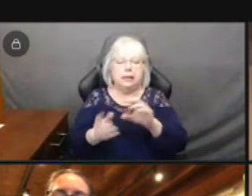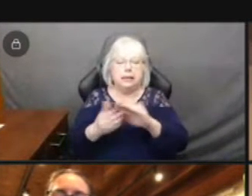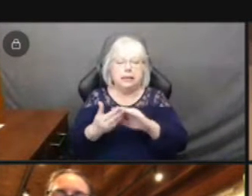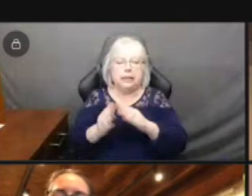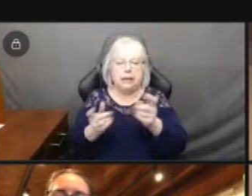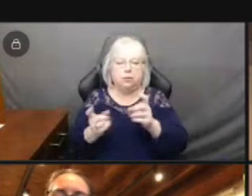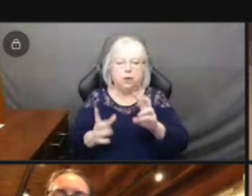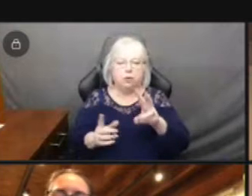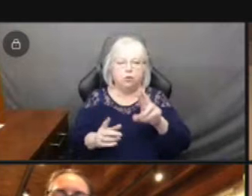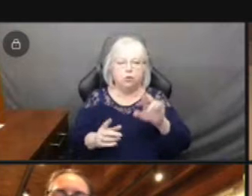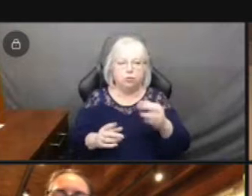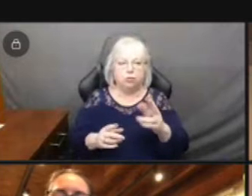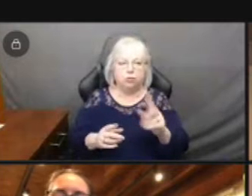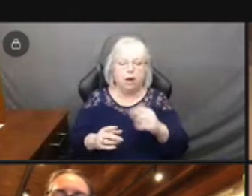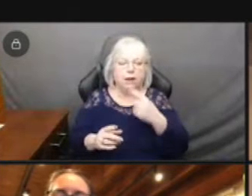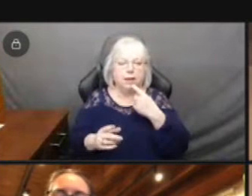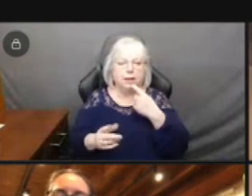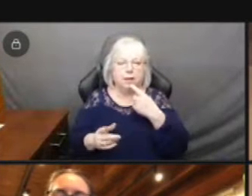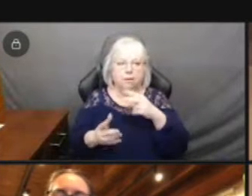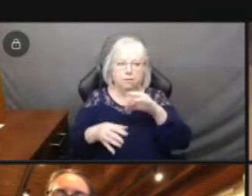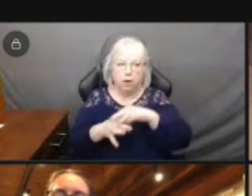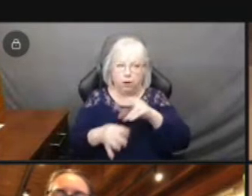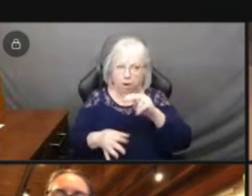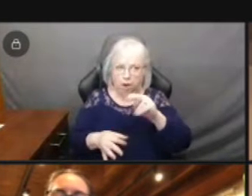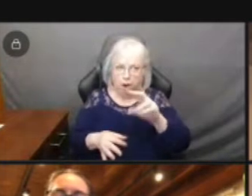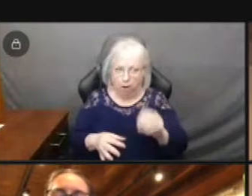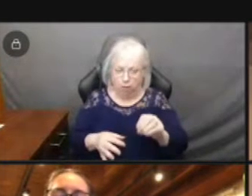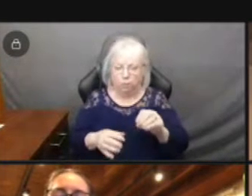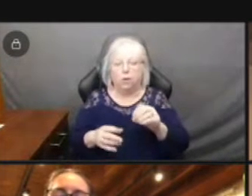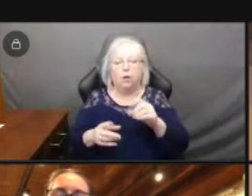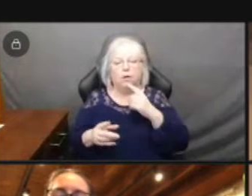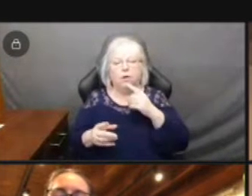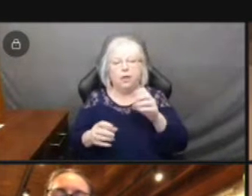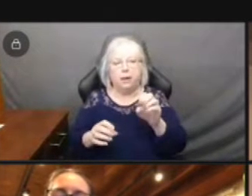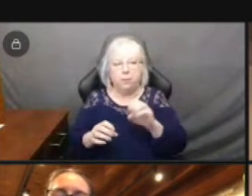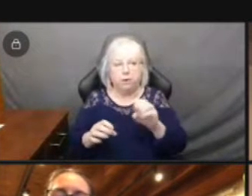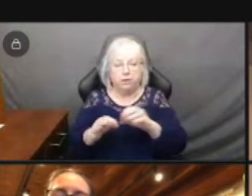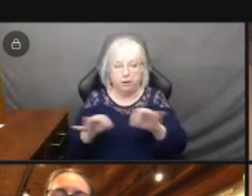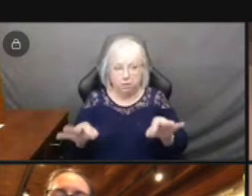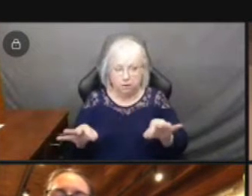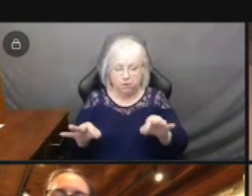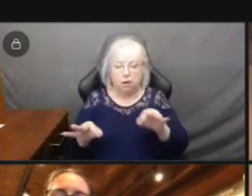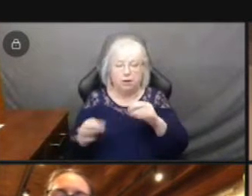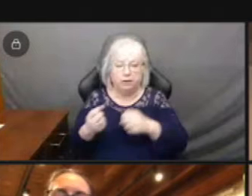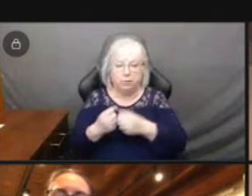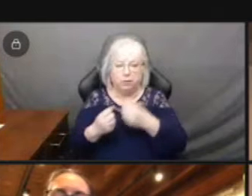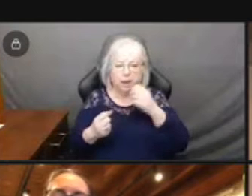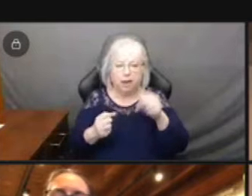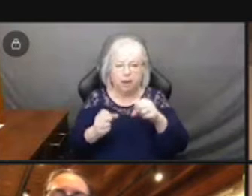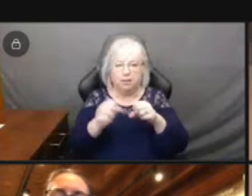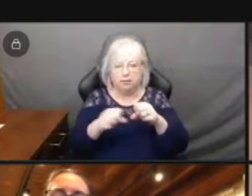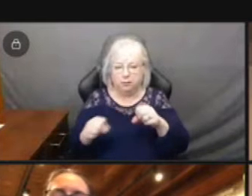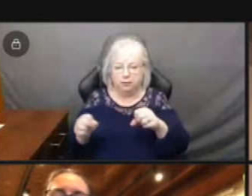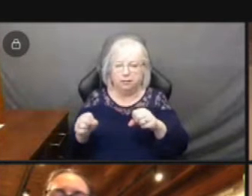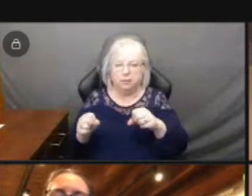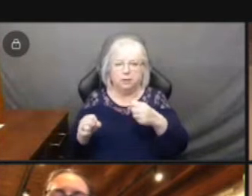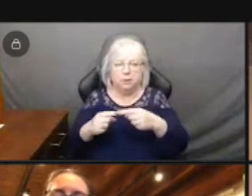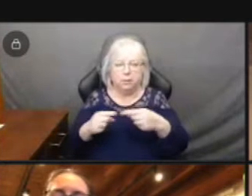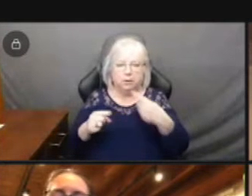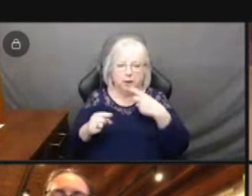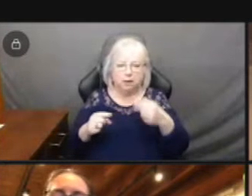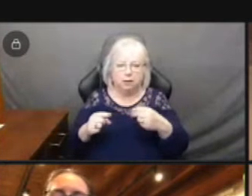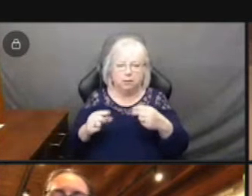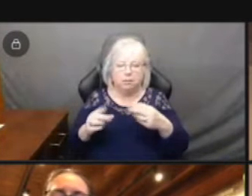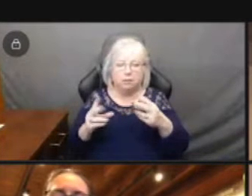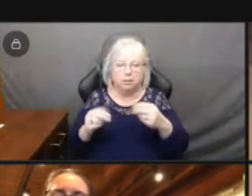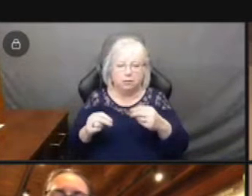clause, for these, votes. All those in favor, please say aye. Aye. Aye. All those opposed, please say nay. Ayes have it. That was item